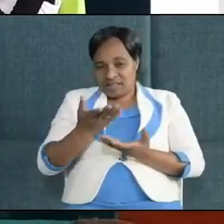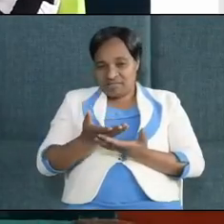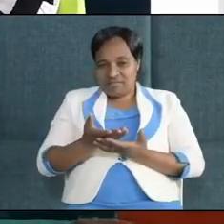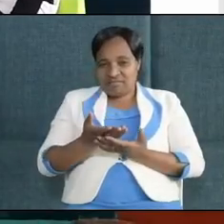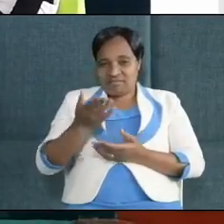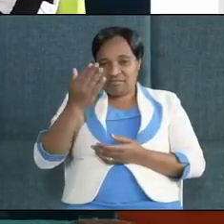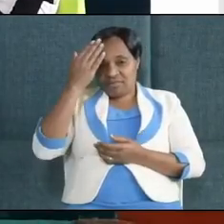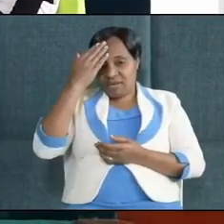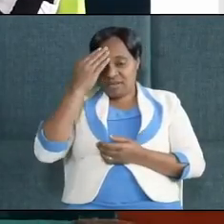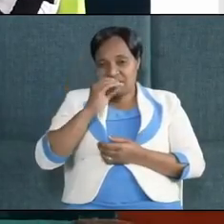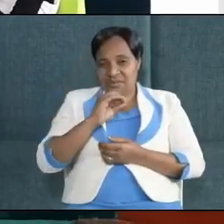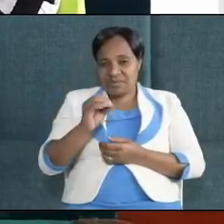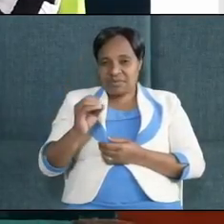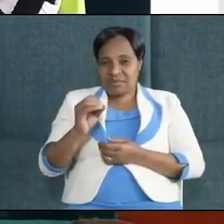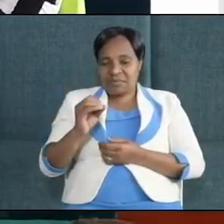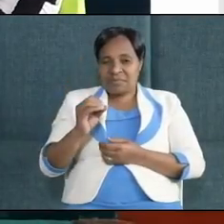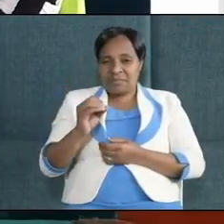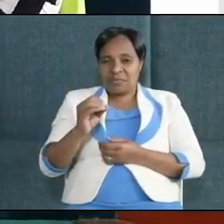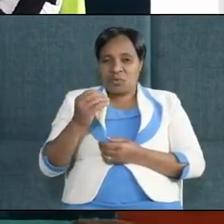Tuesday?